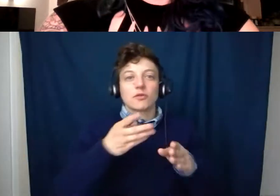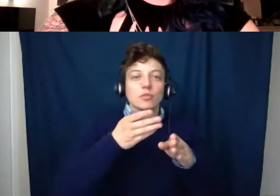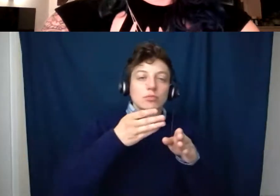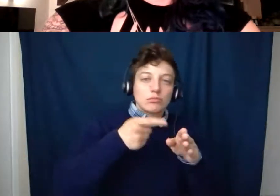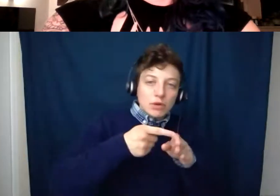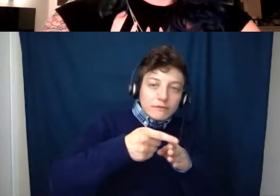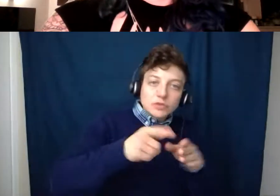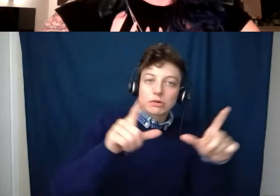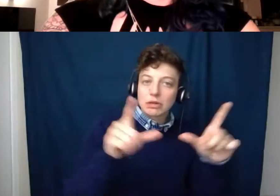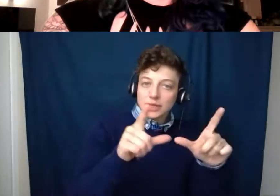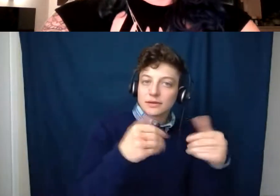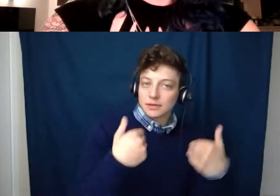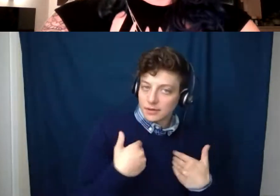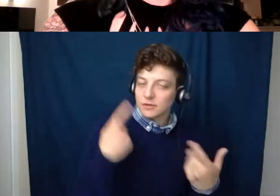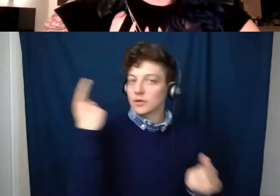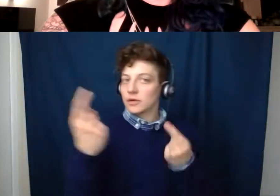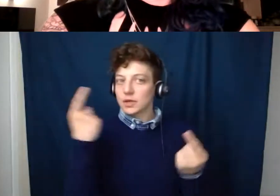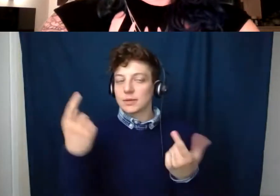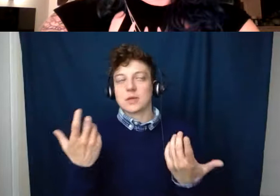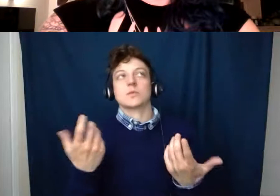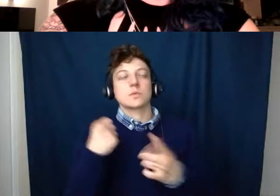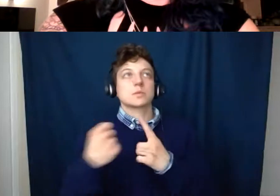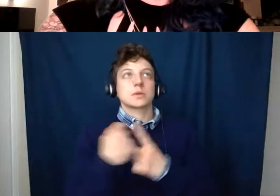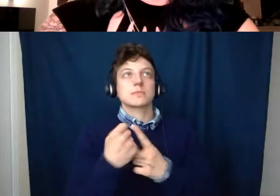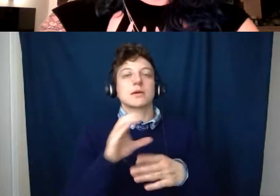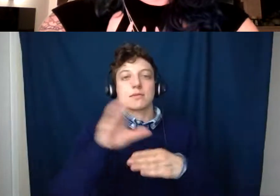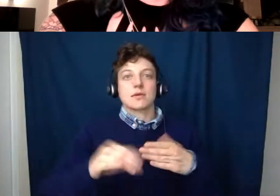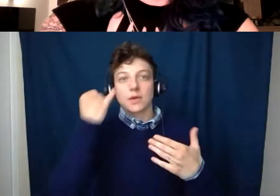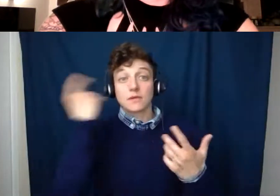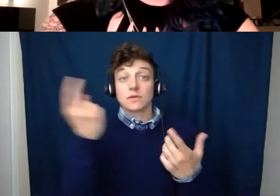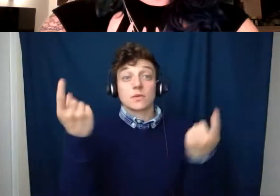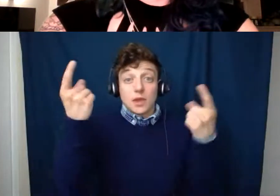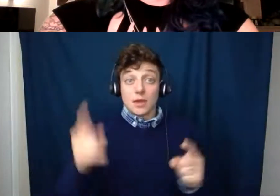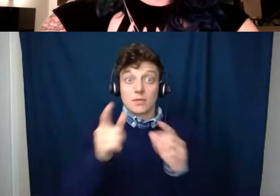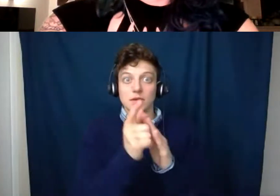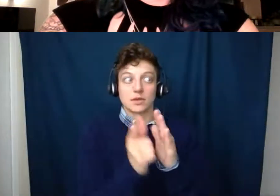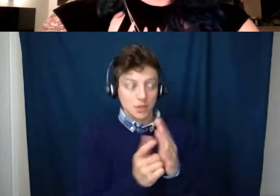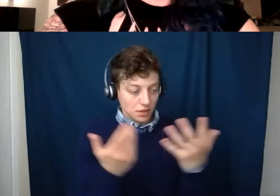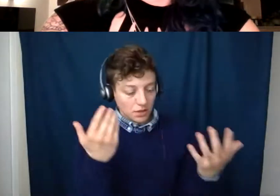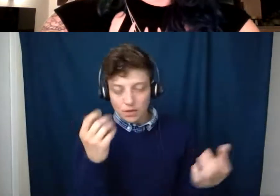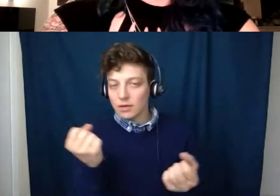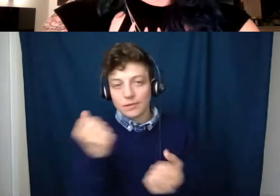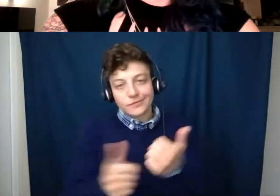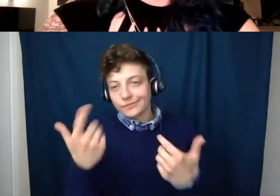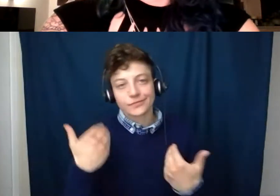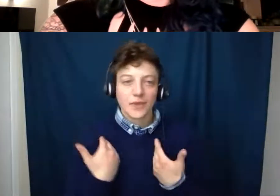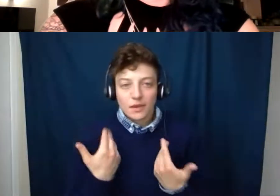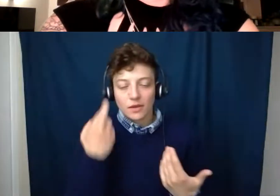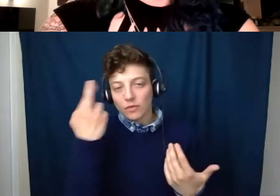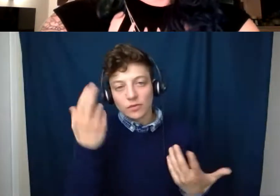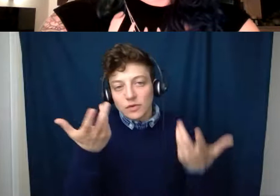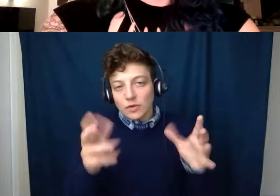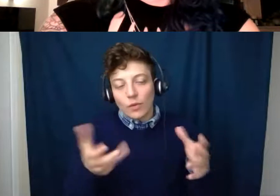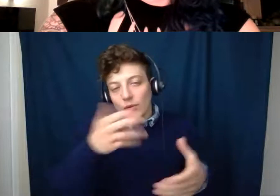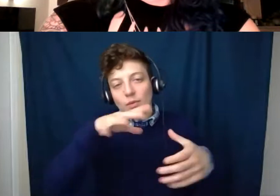so thinking about the ramifications of if something did happen legally, everyone has reasons that they don't want to be involved